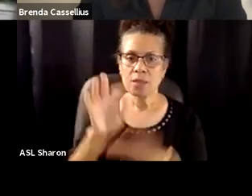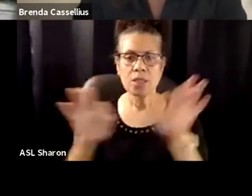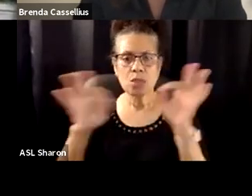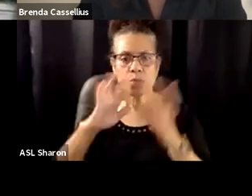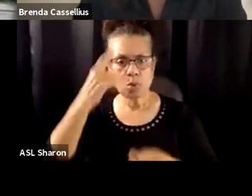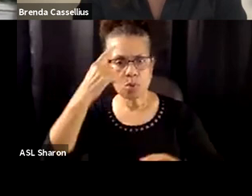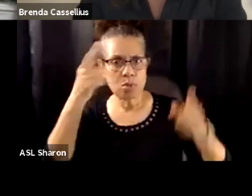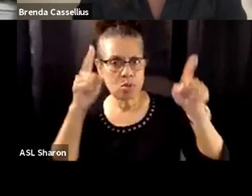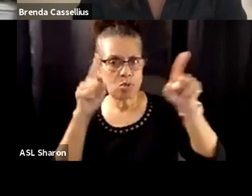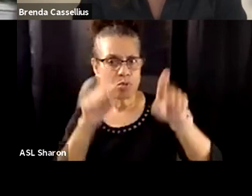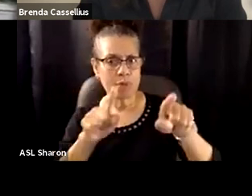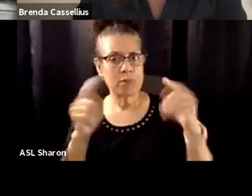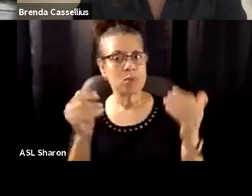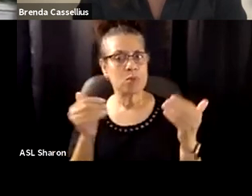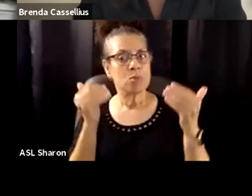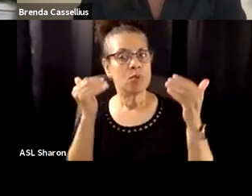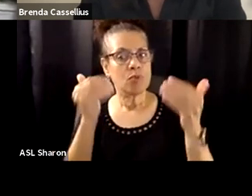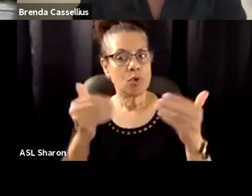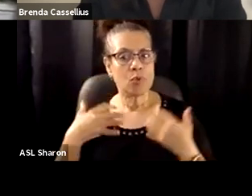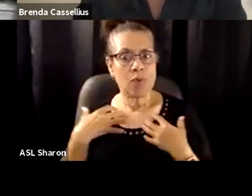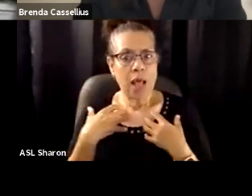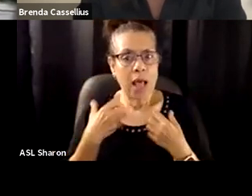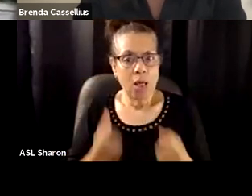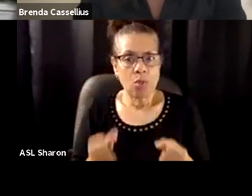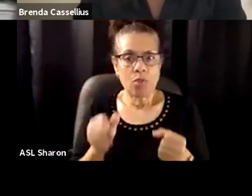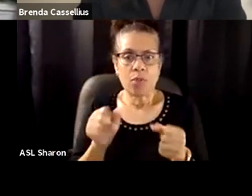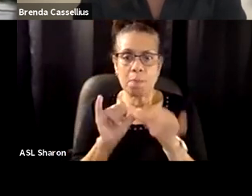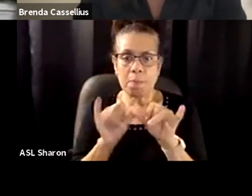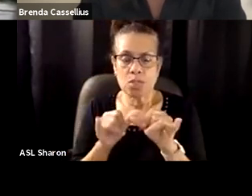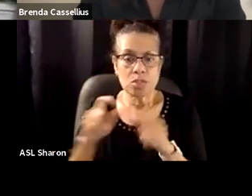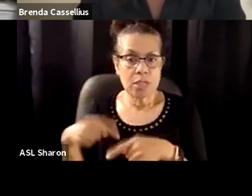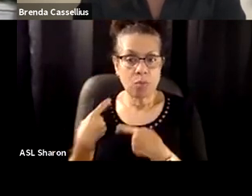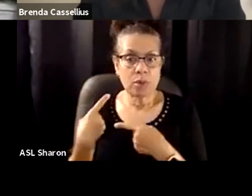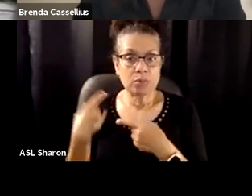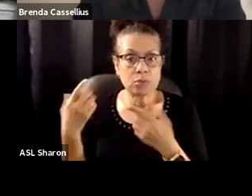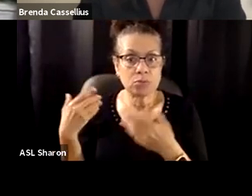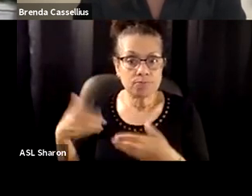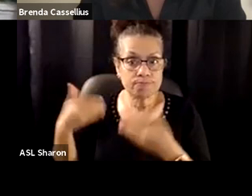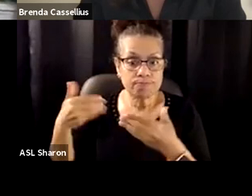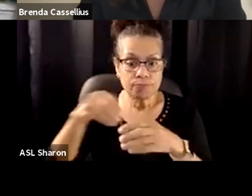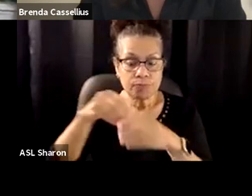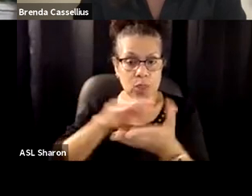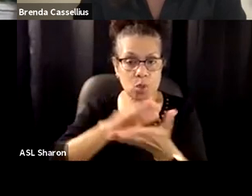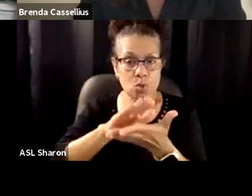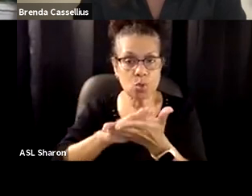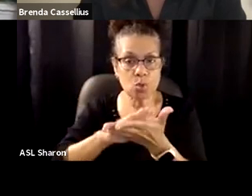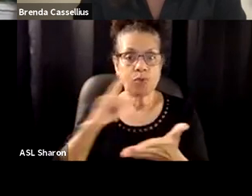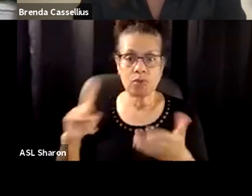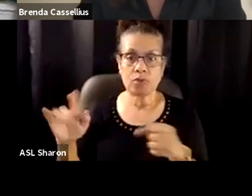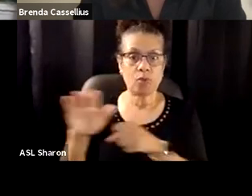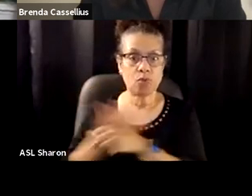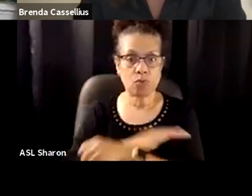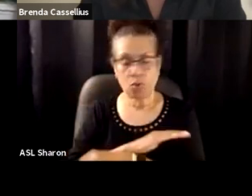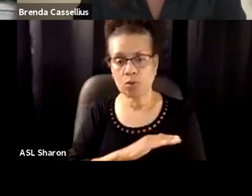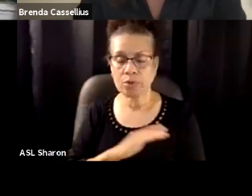forward for the health and safety measures that we are have already been taking in our schools and have been taking for the entire pandemic and so i